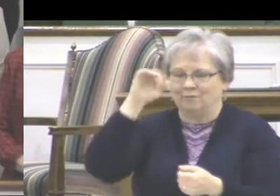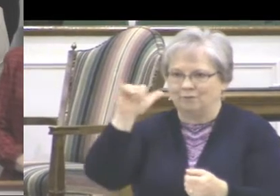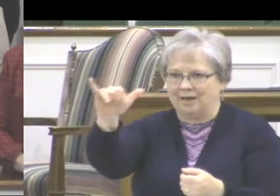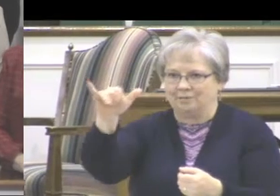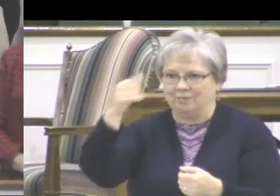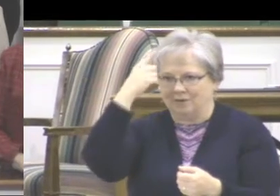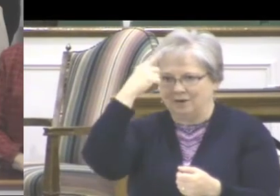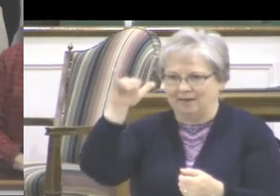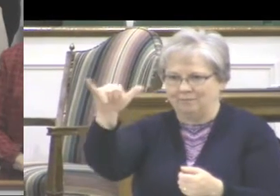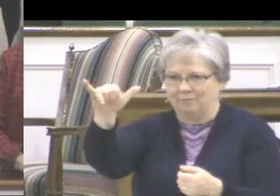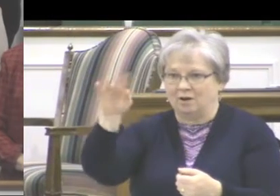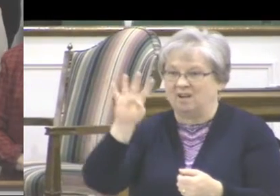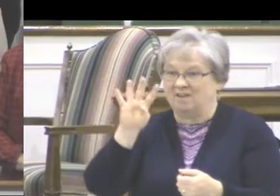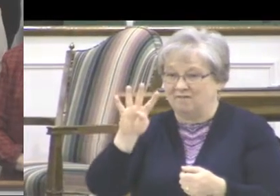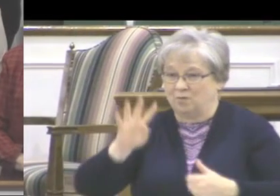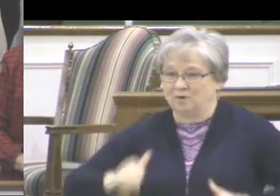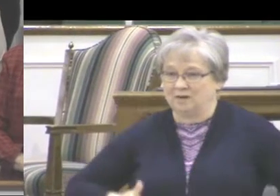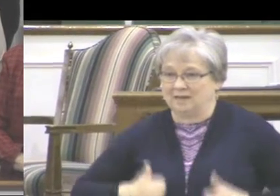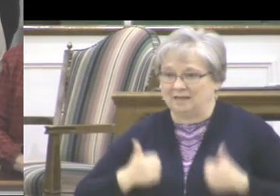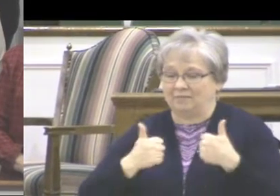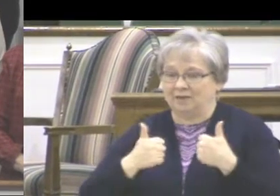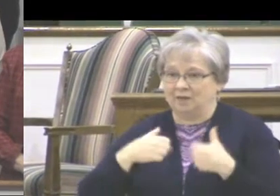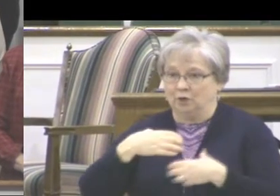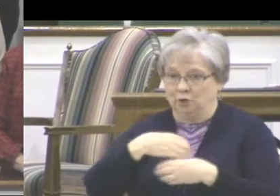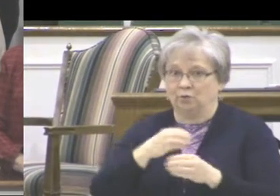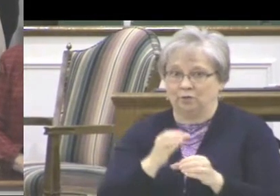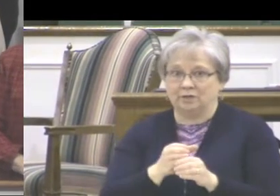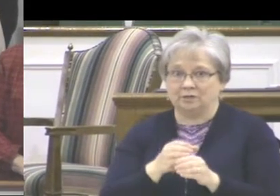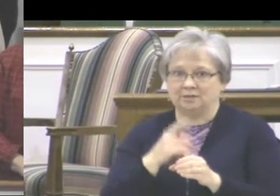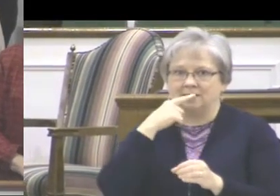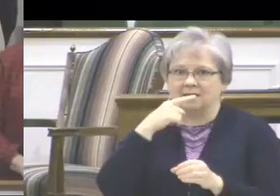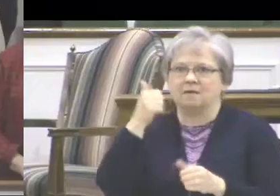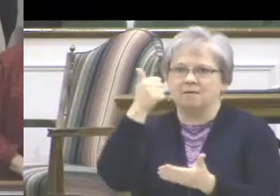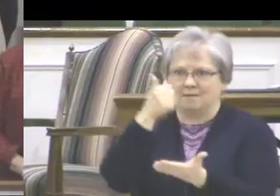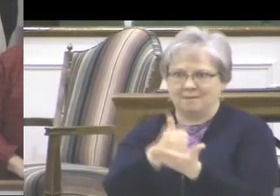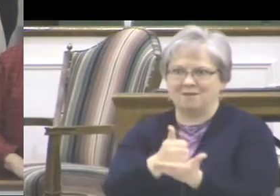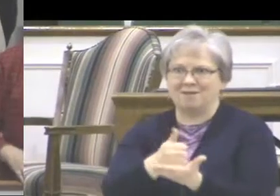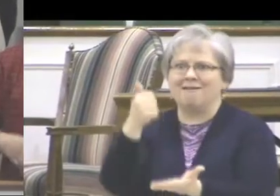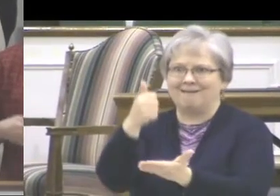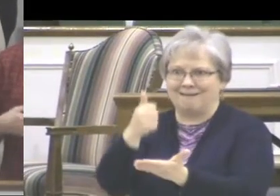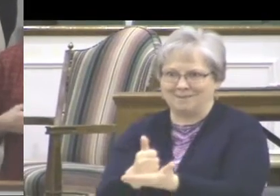Four living creatures said, "Amen." Elders fell down.